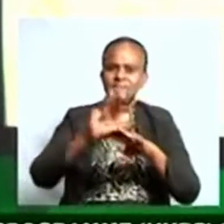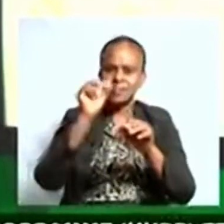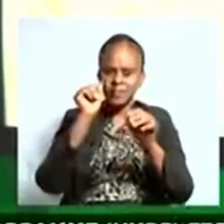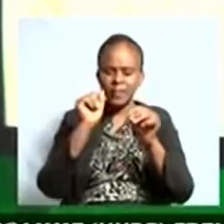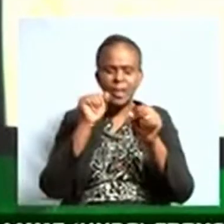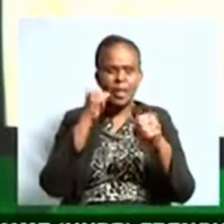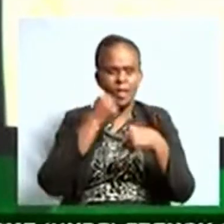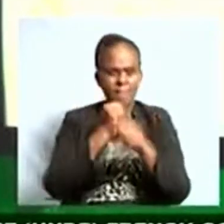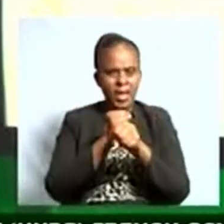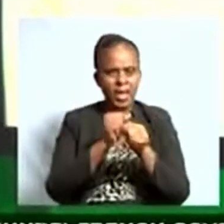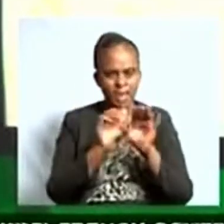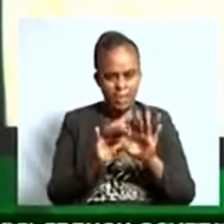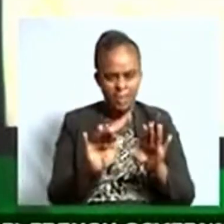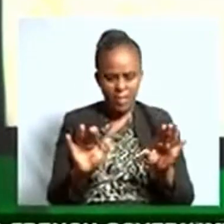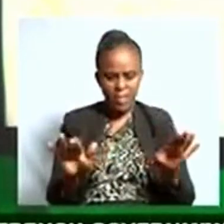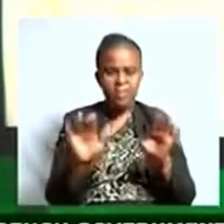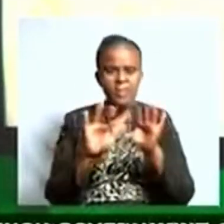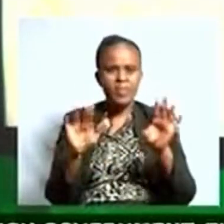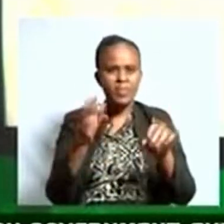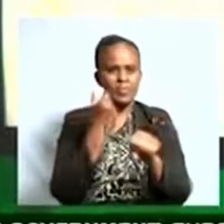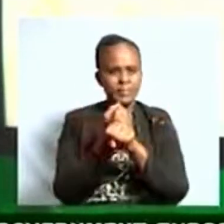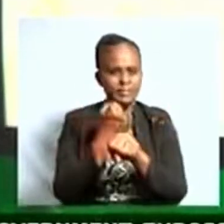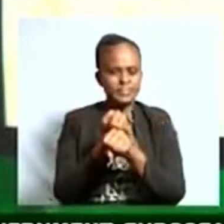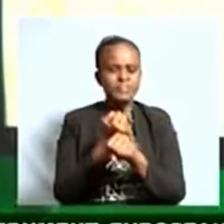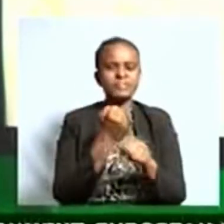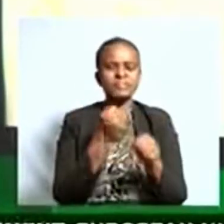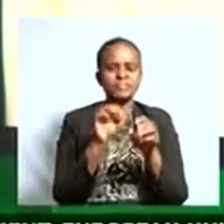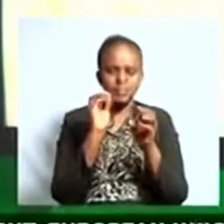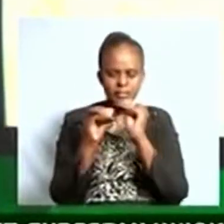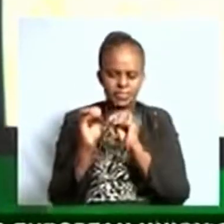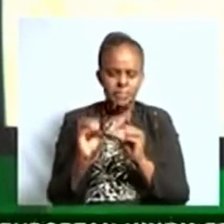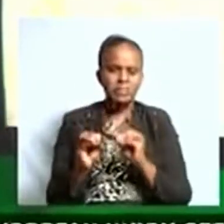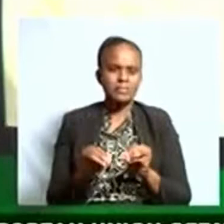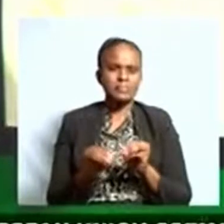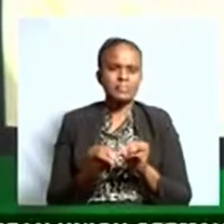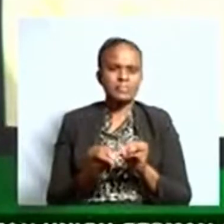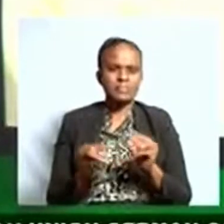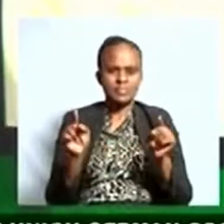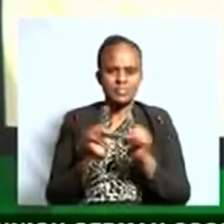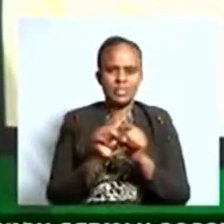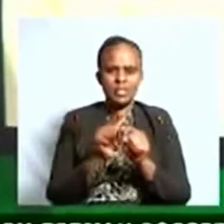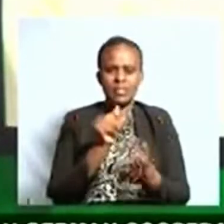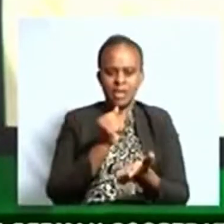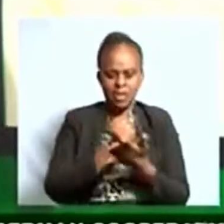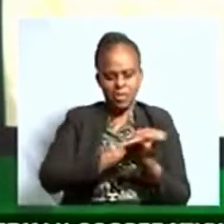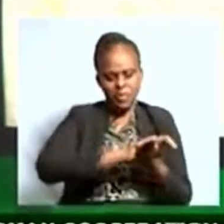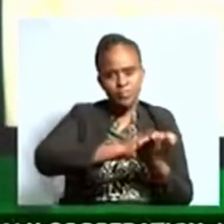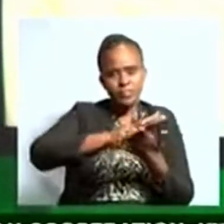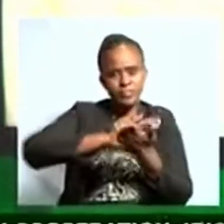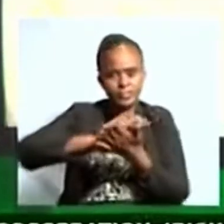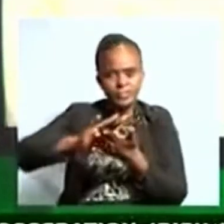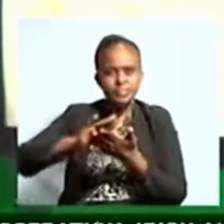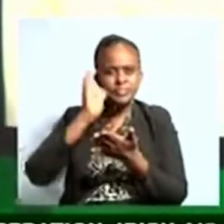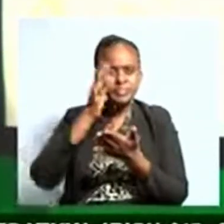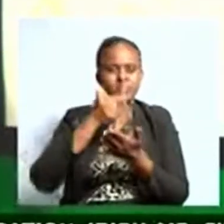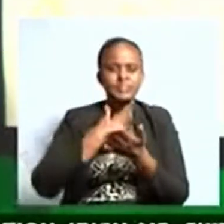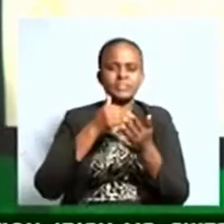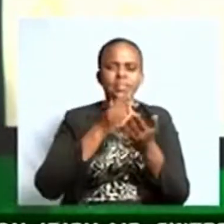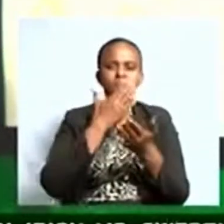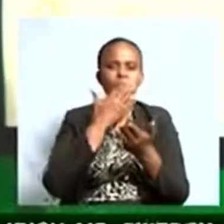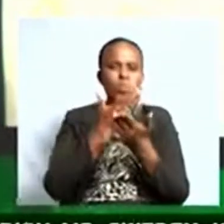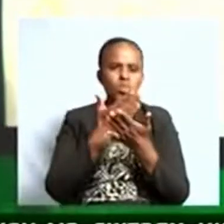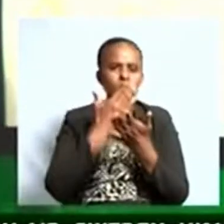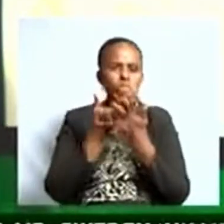compacting, and we are putting crushed stones on top and compact. So there'll be quite smooth